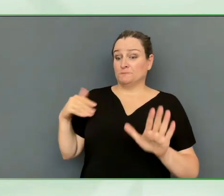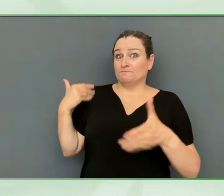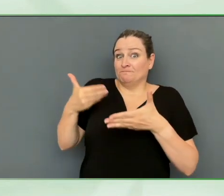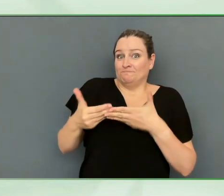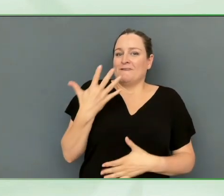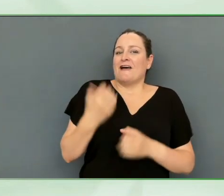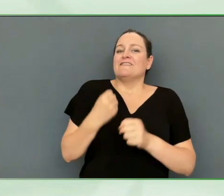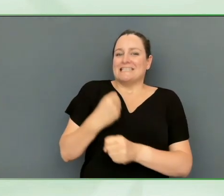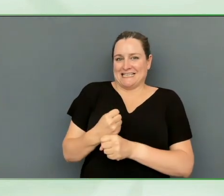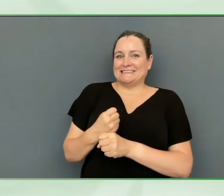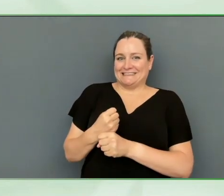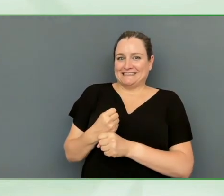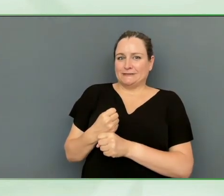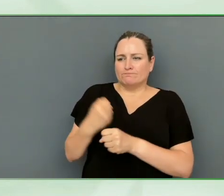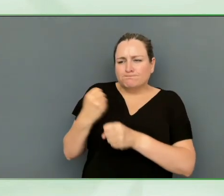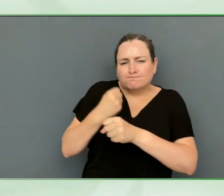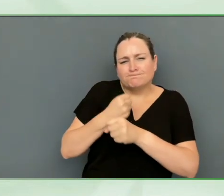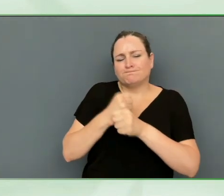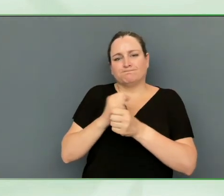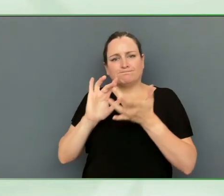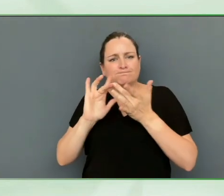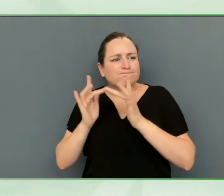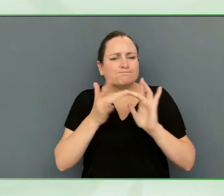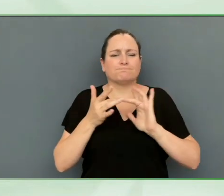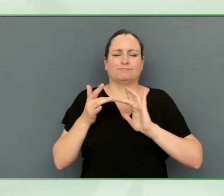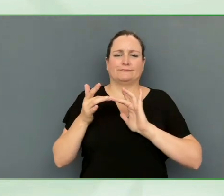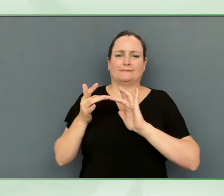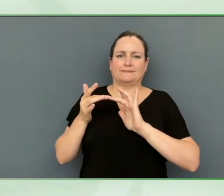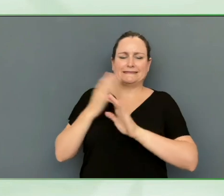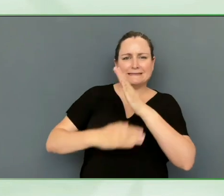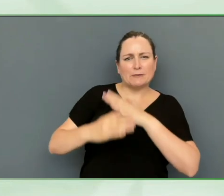was building a bridge between top officials and